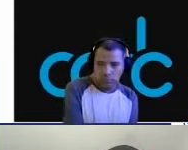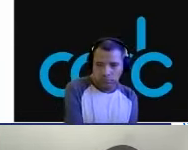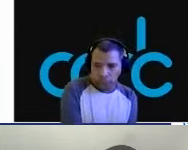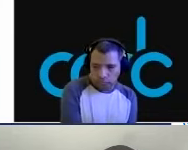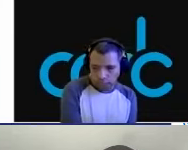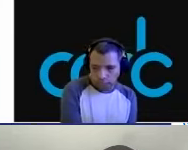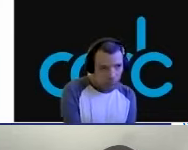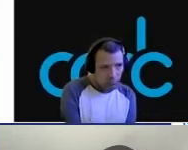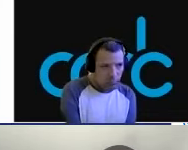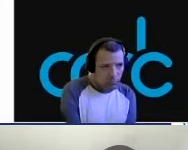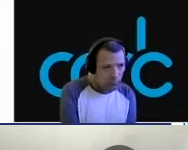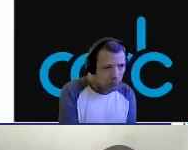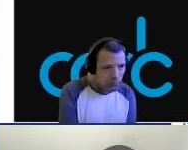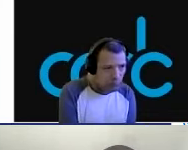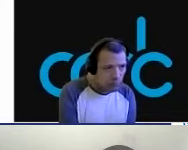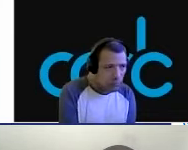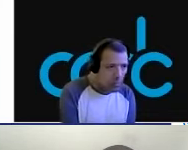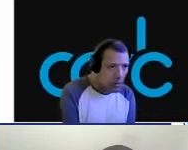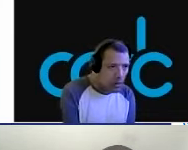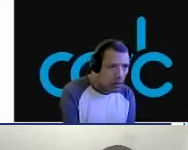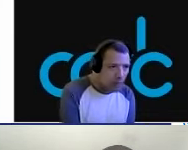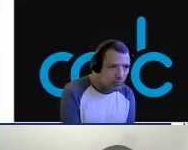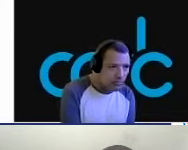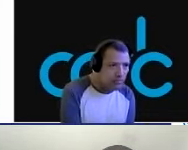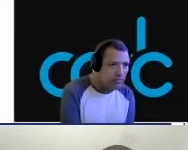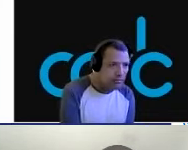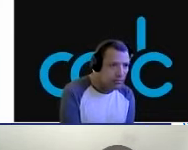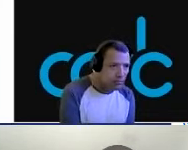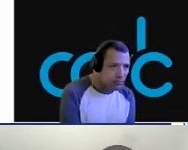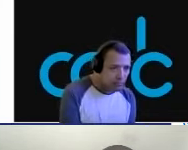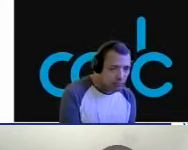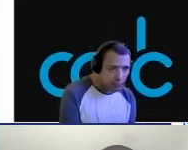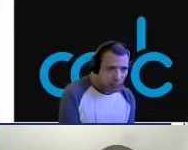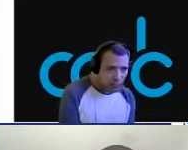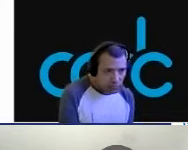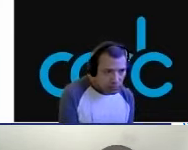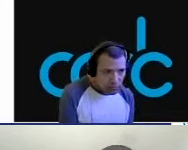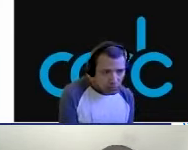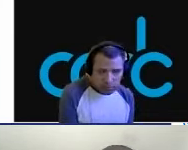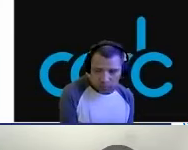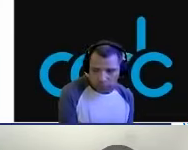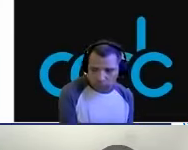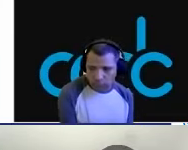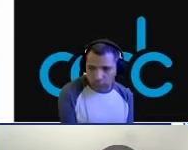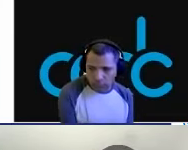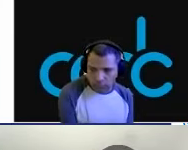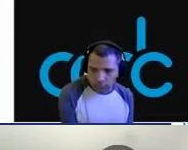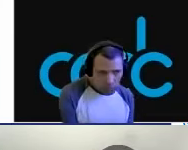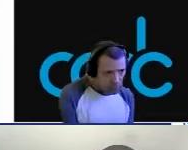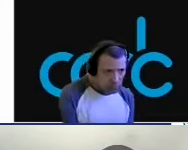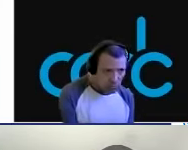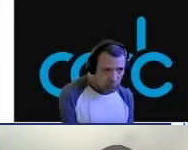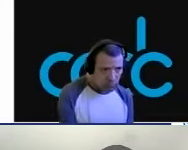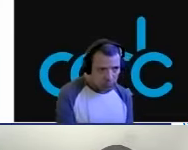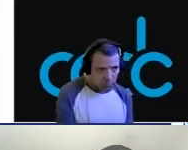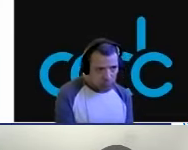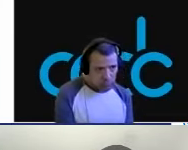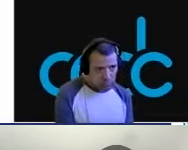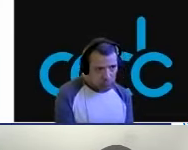that. Standardized consistency and data collection across the state. So that's where you're getting treated the same way everywhere you